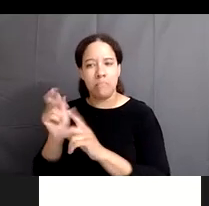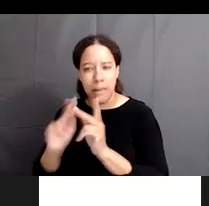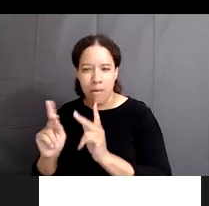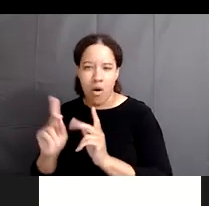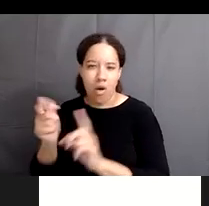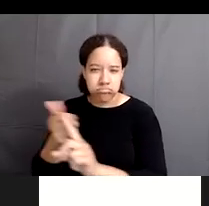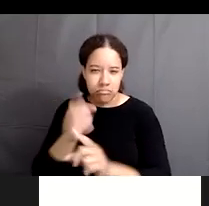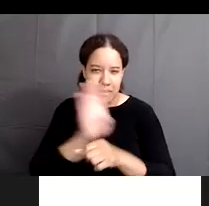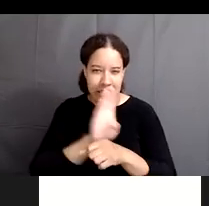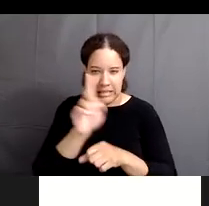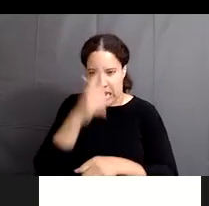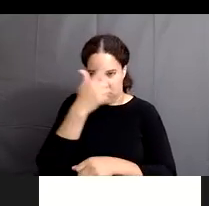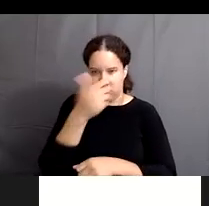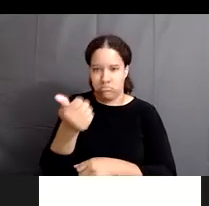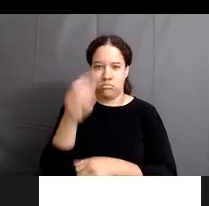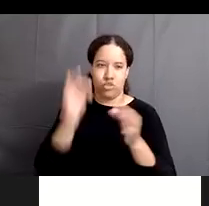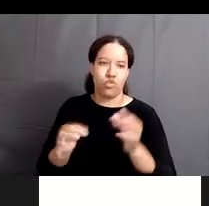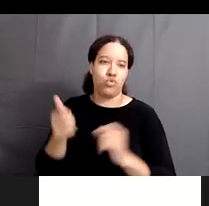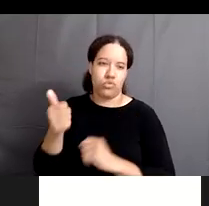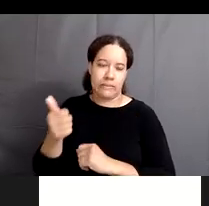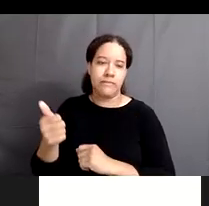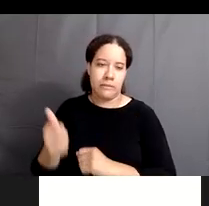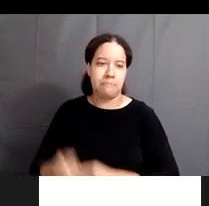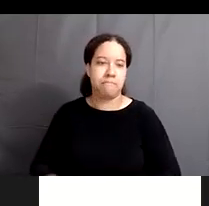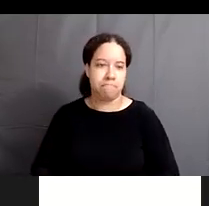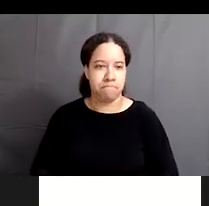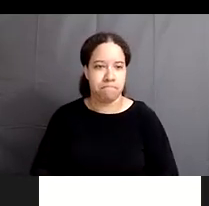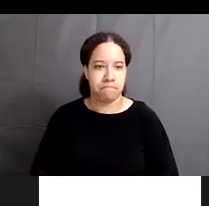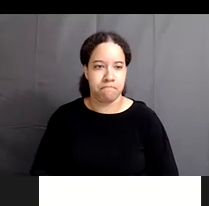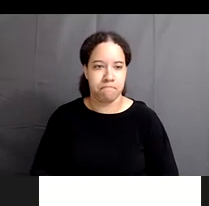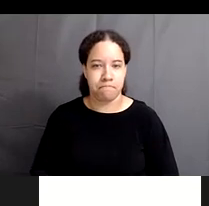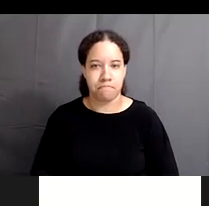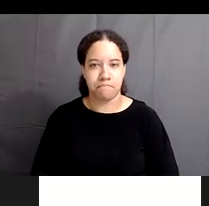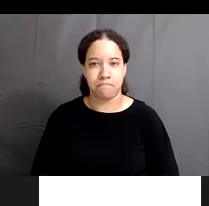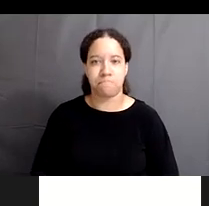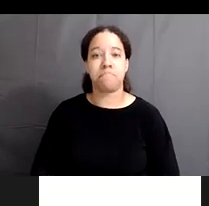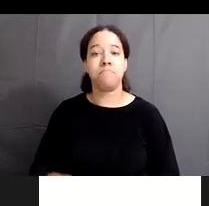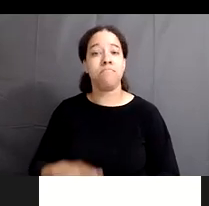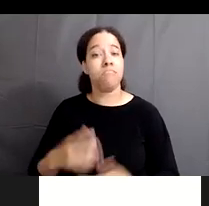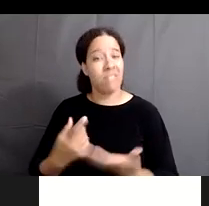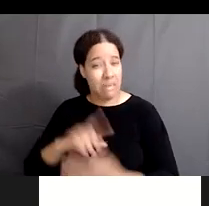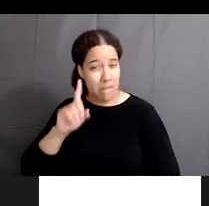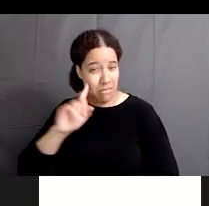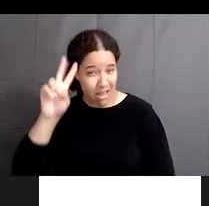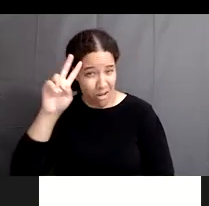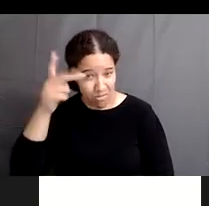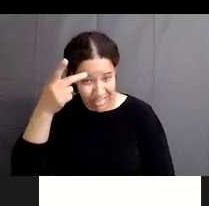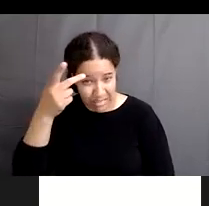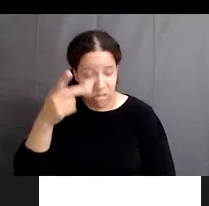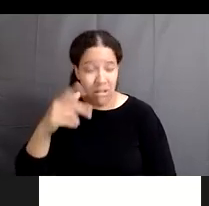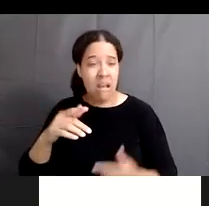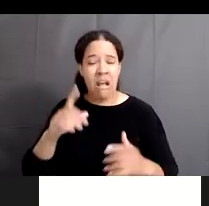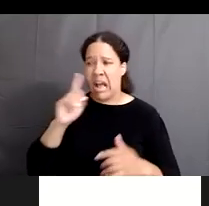exactly is most suitable for their context. I also hear sometimes that, my